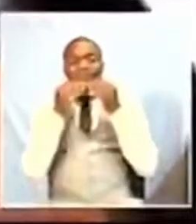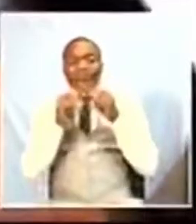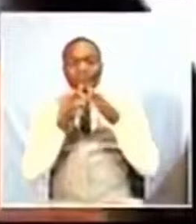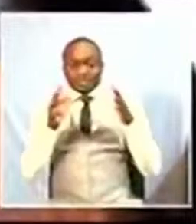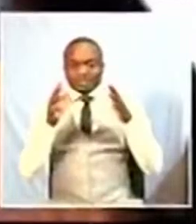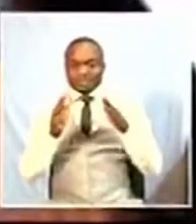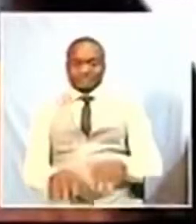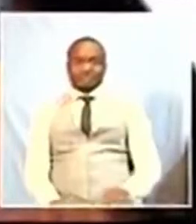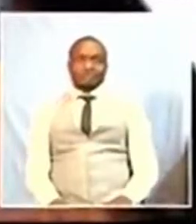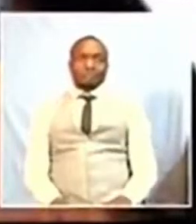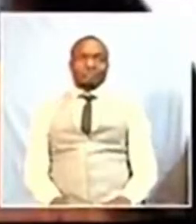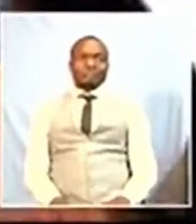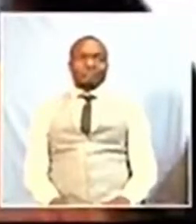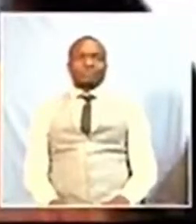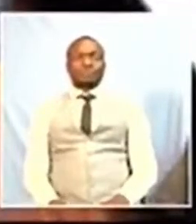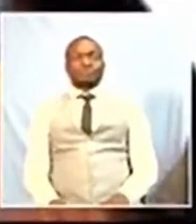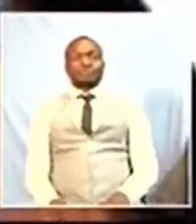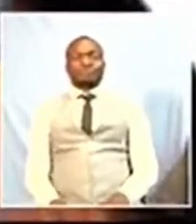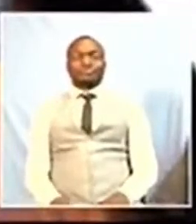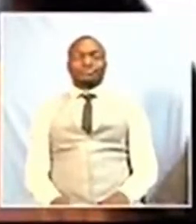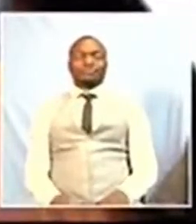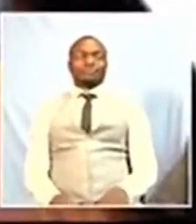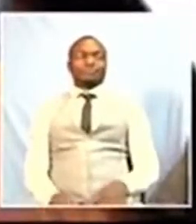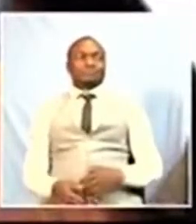much. Thank you, Chair.